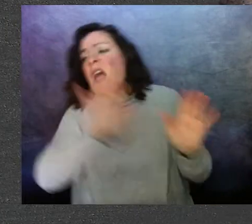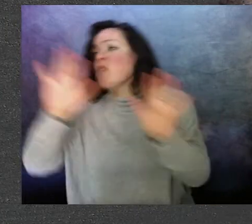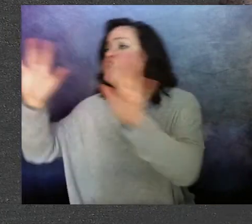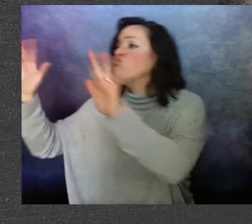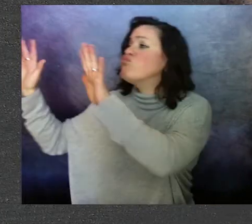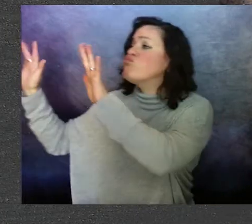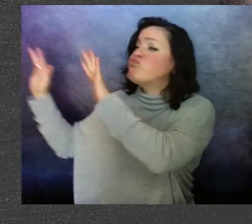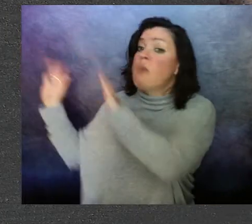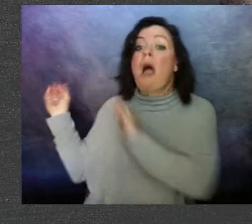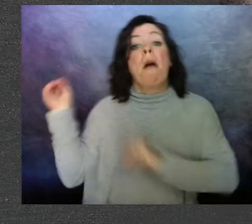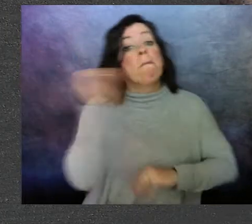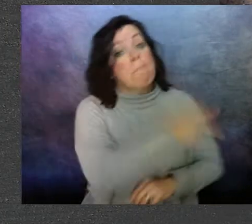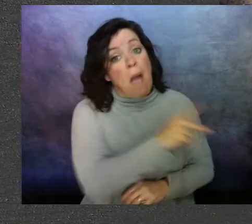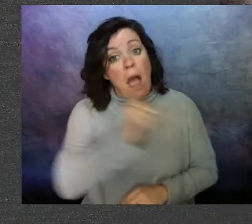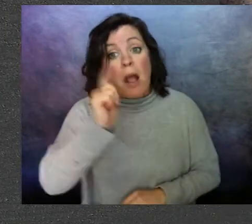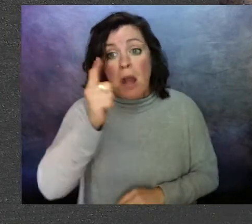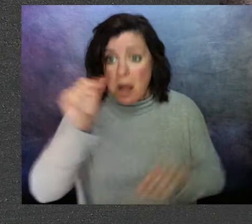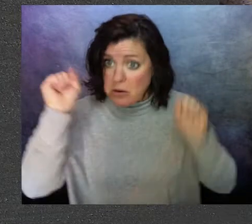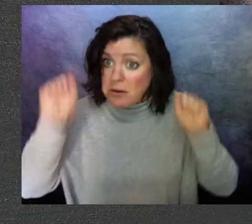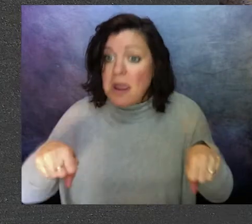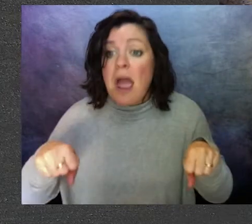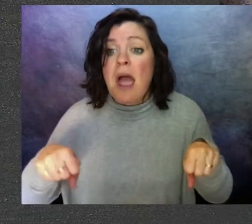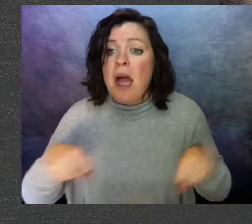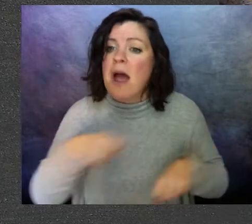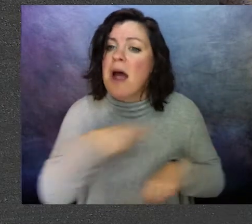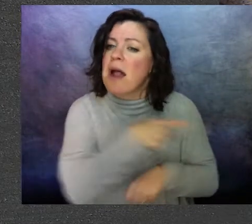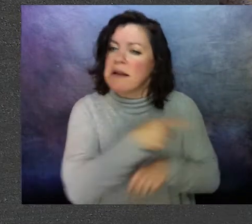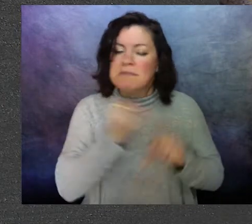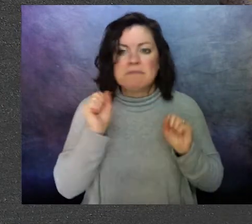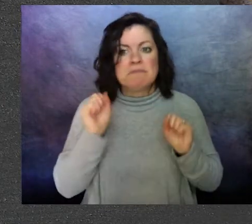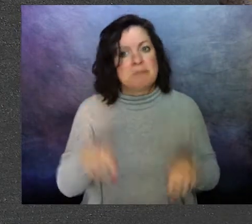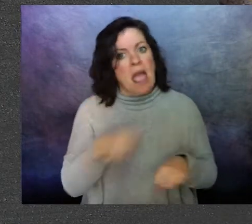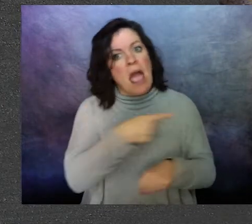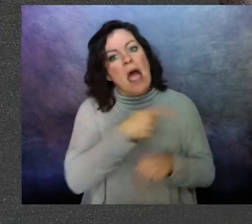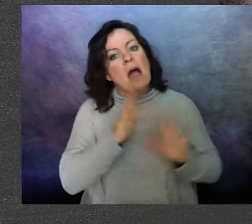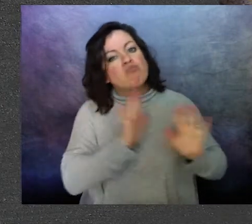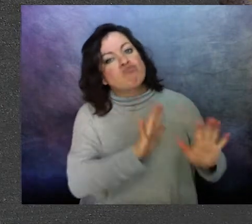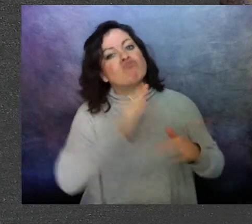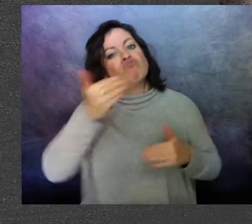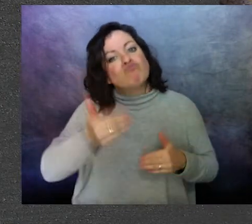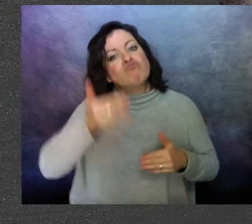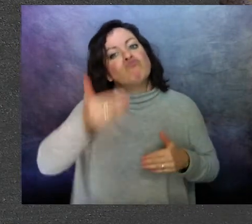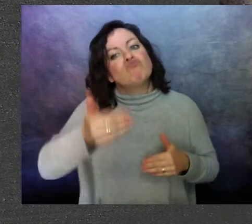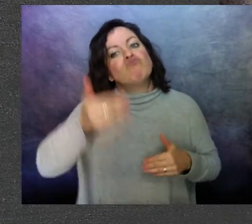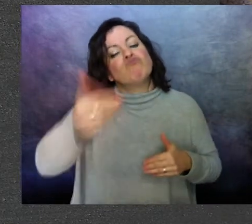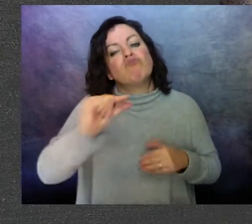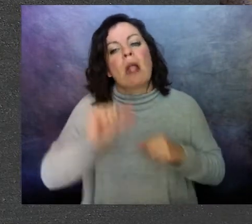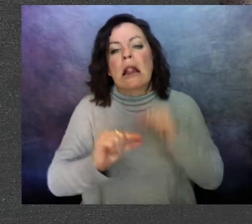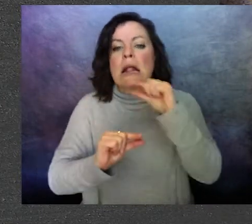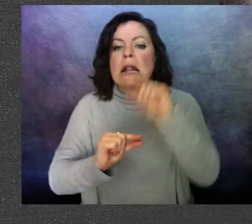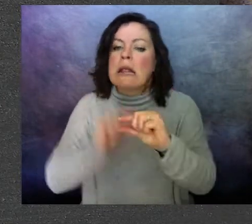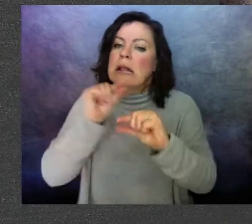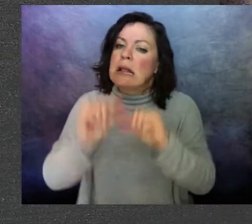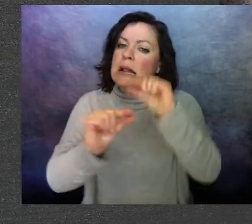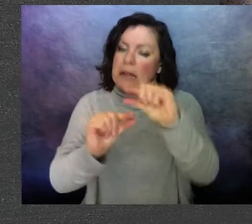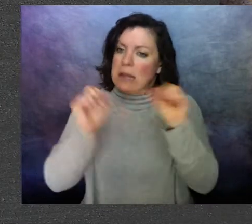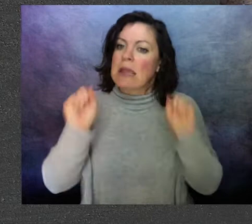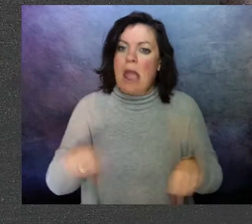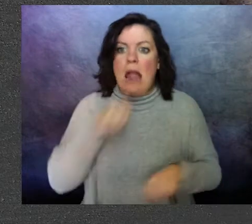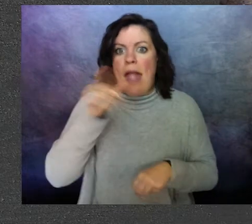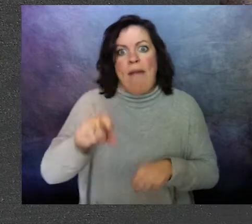and then you can come back to it and work on it later. So that's kind of neat when you can do a craft that way, right? So you're just gonna continue to put these